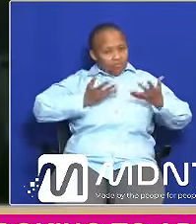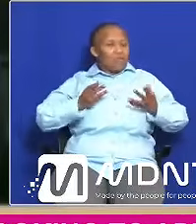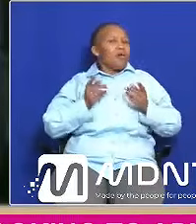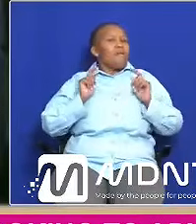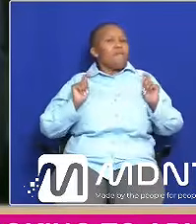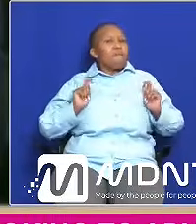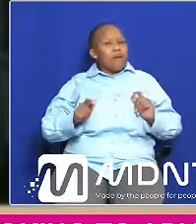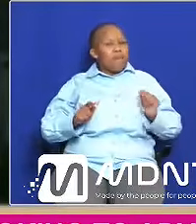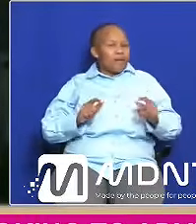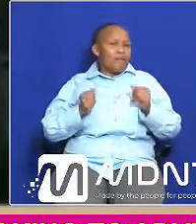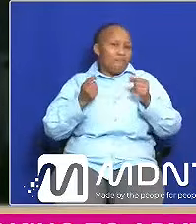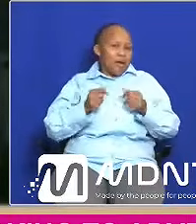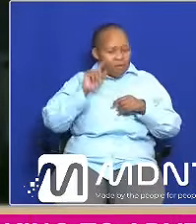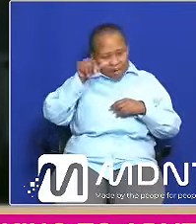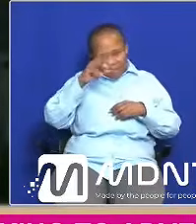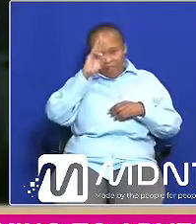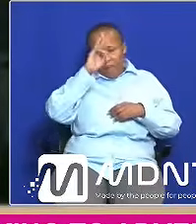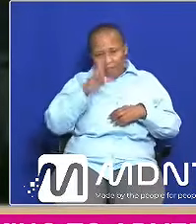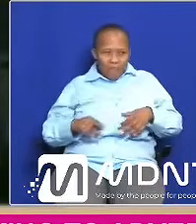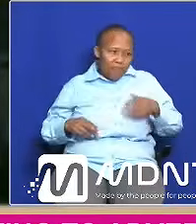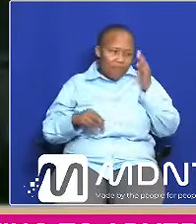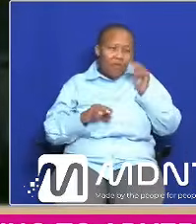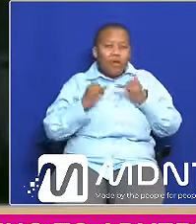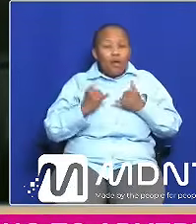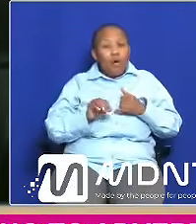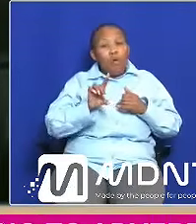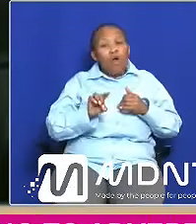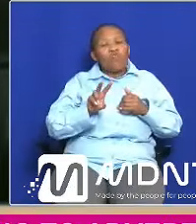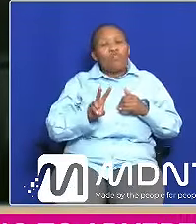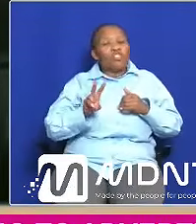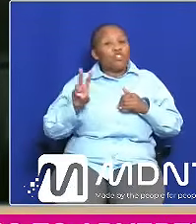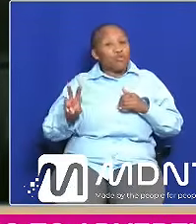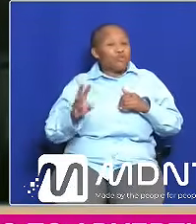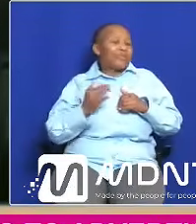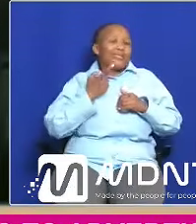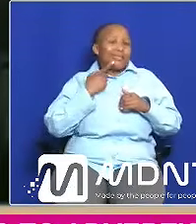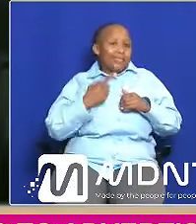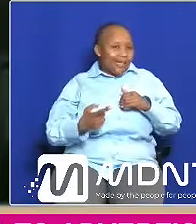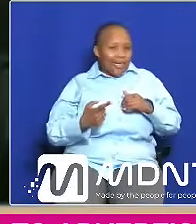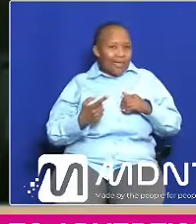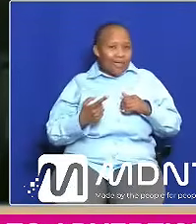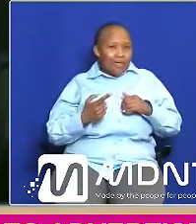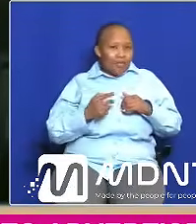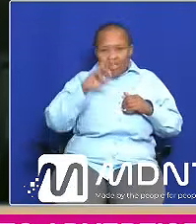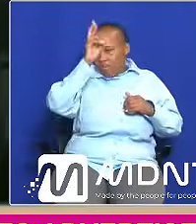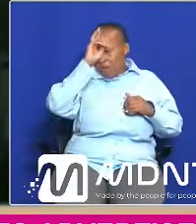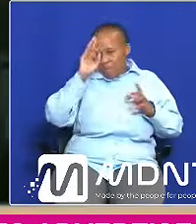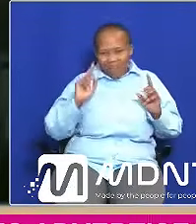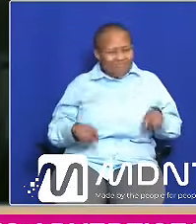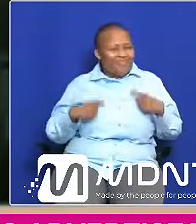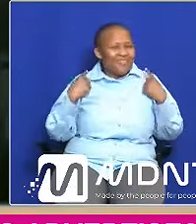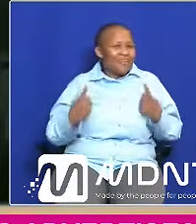it was about. But even that 122, you say, I don't remember it. I'm prepared to